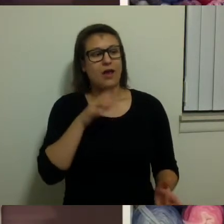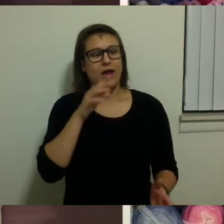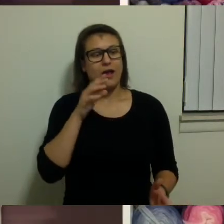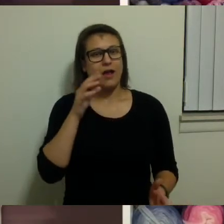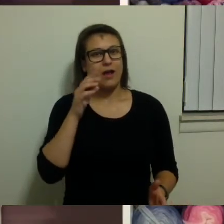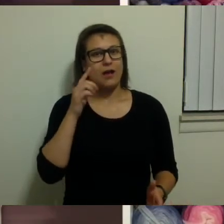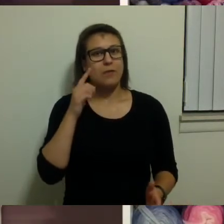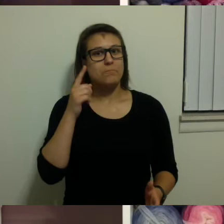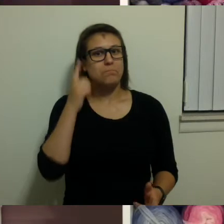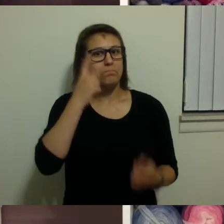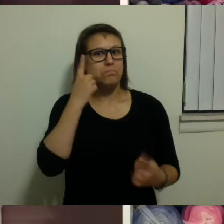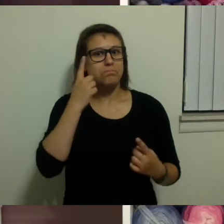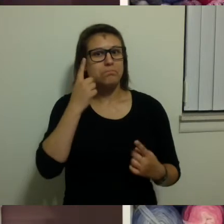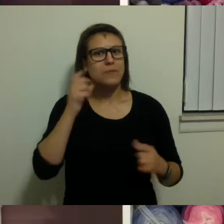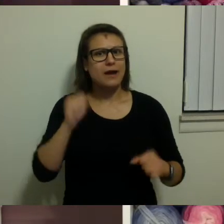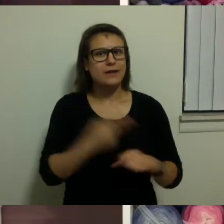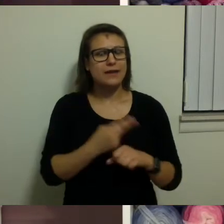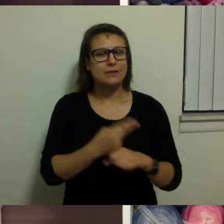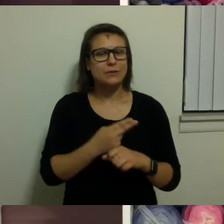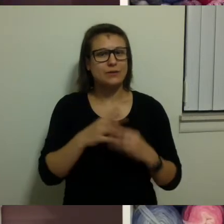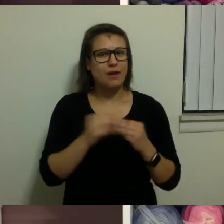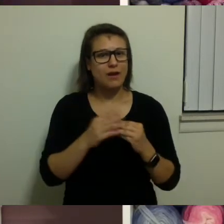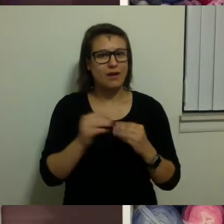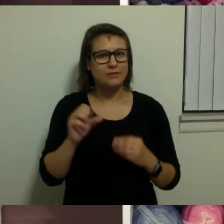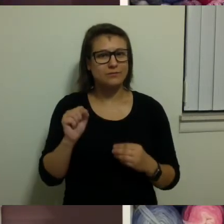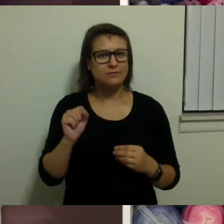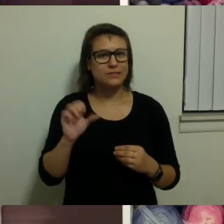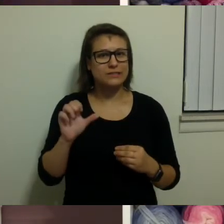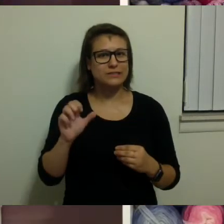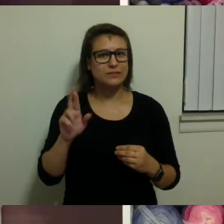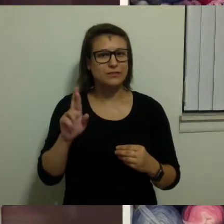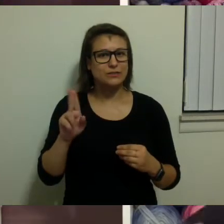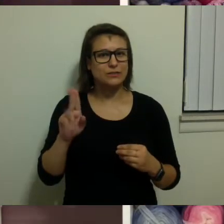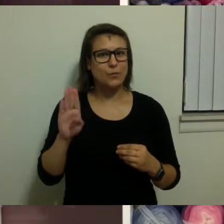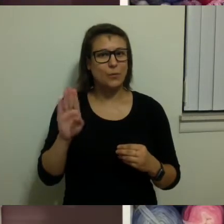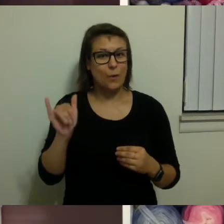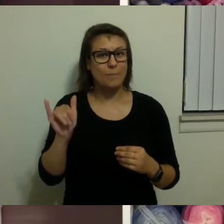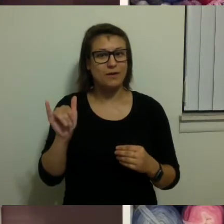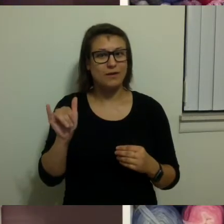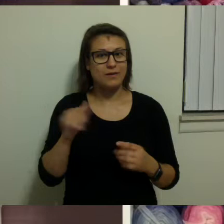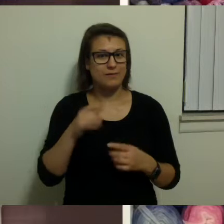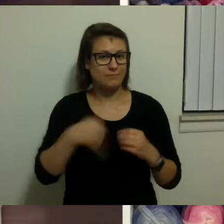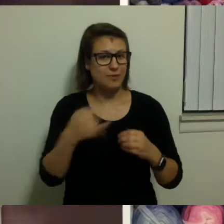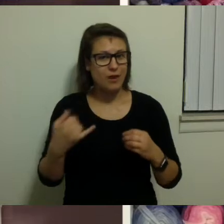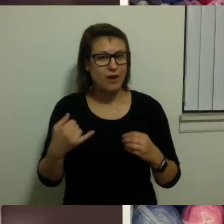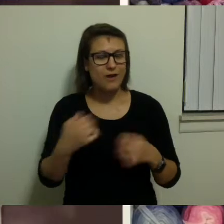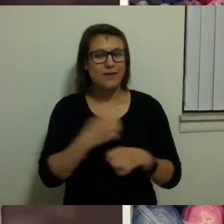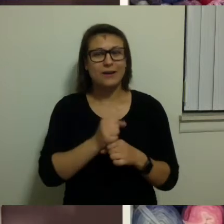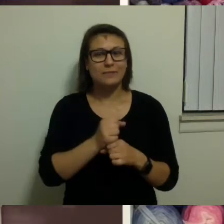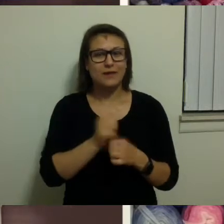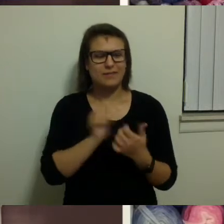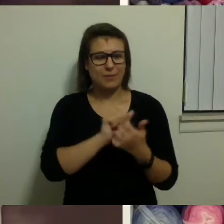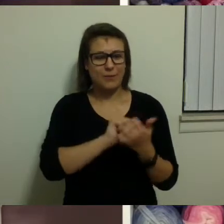could use that cotton scrubby yarn that I got with this and make